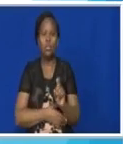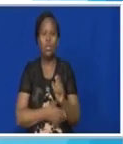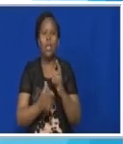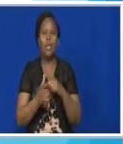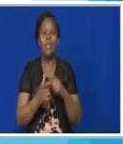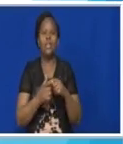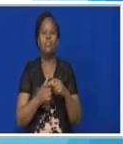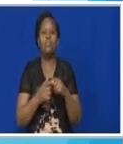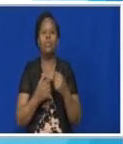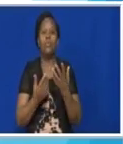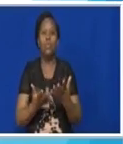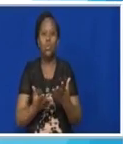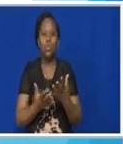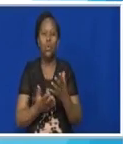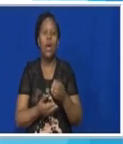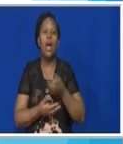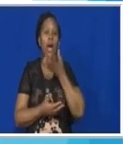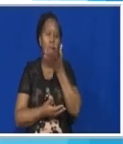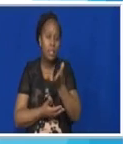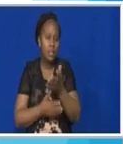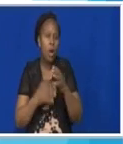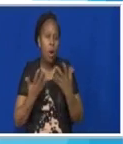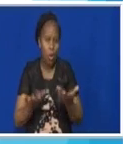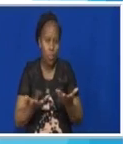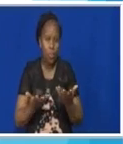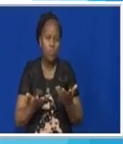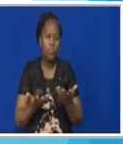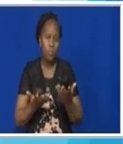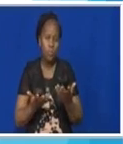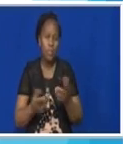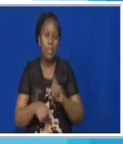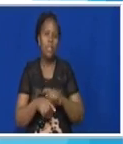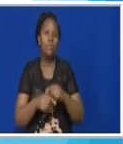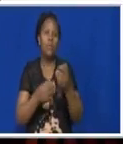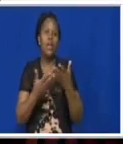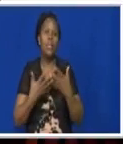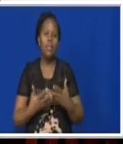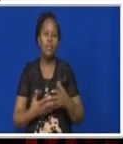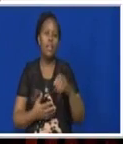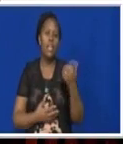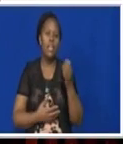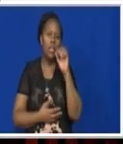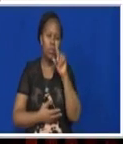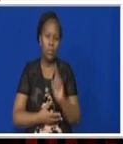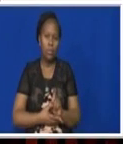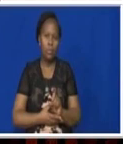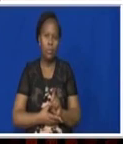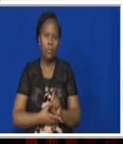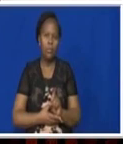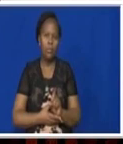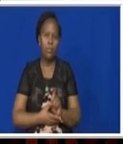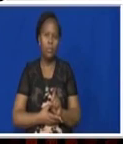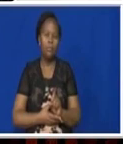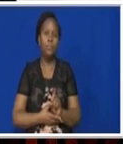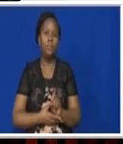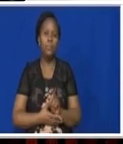some expected answers the way they are supposed to be done when you're given any question.